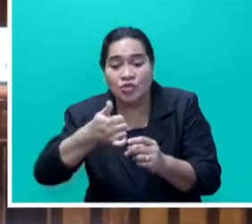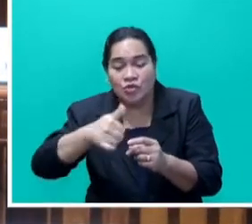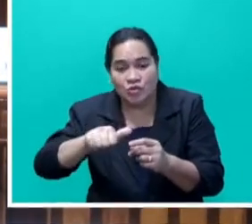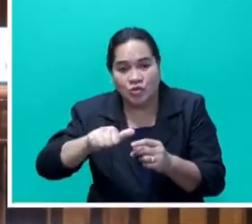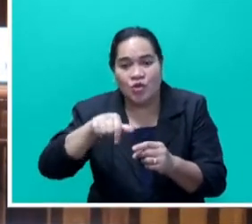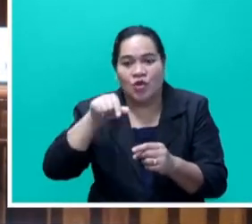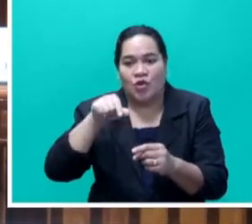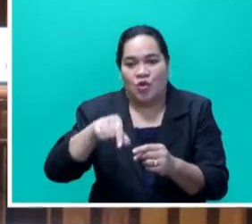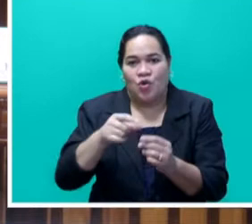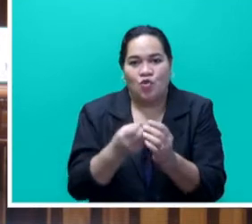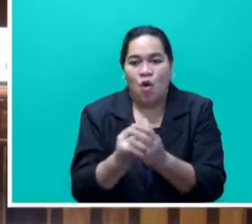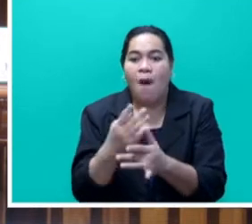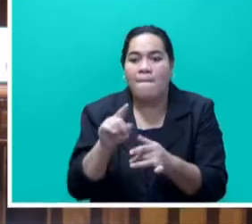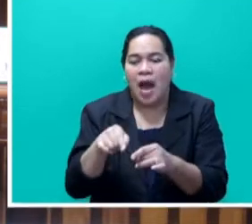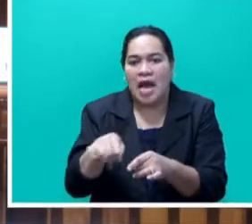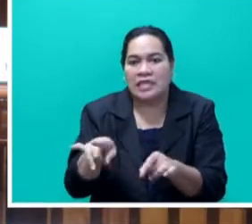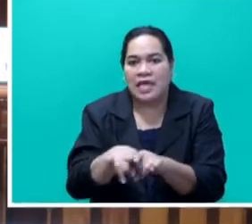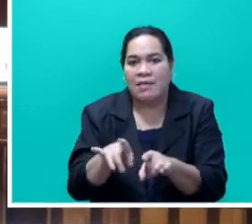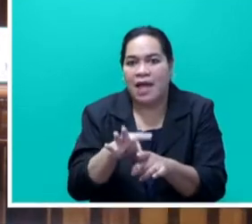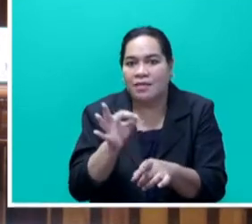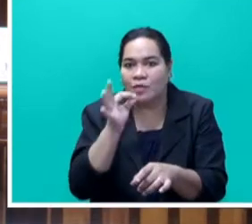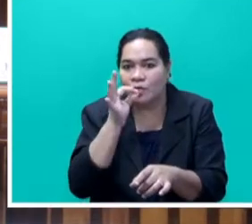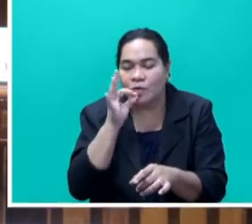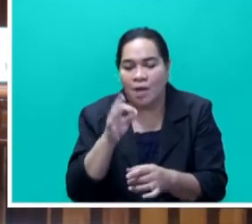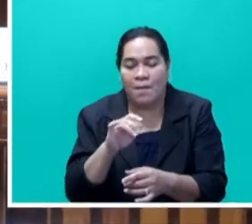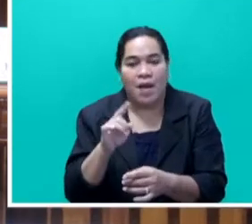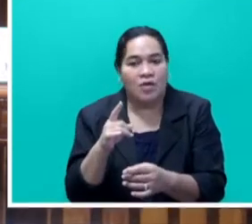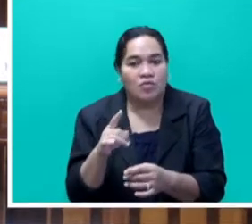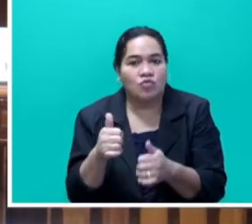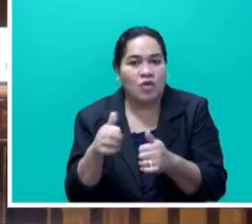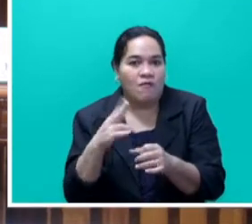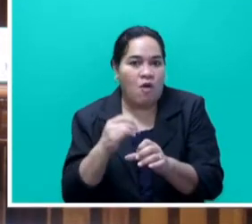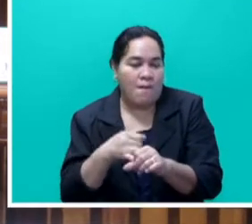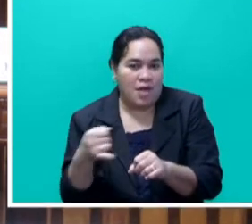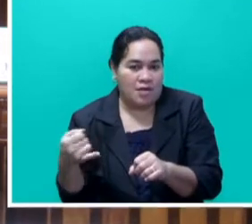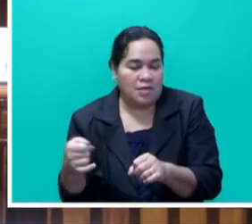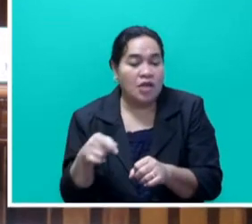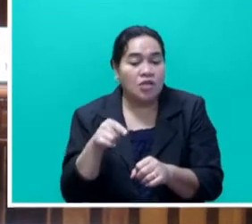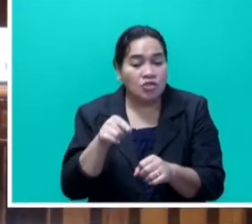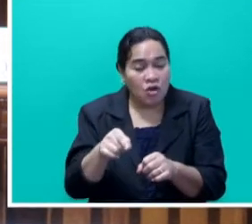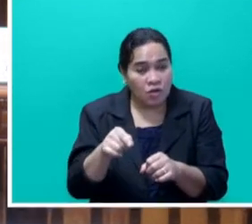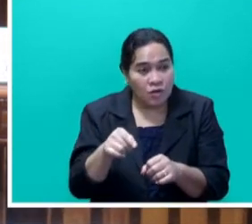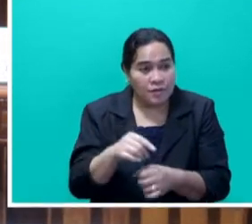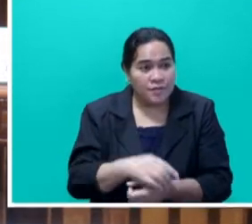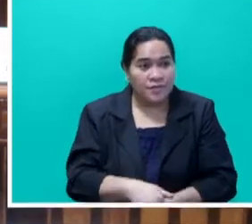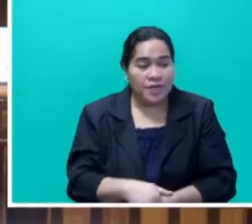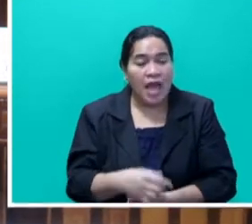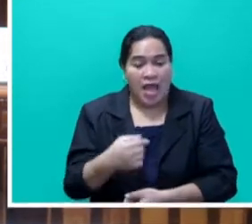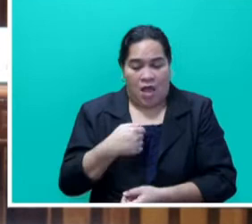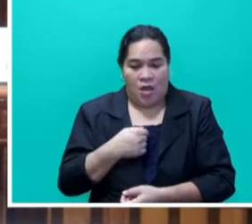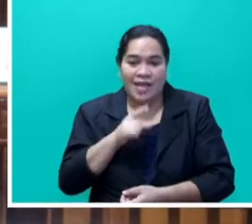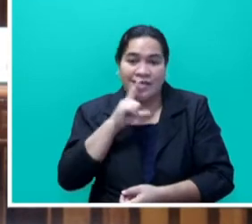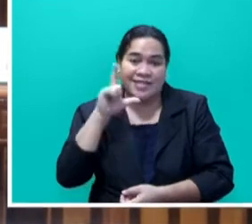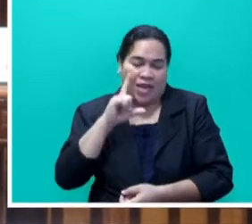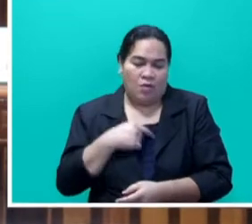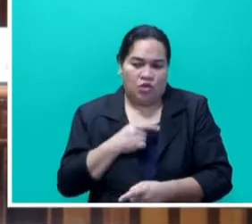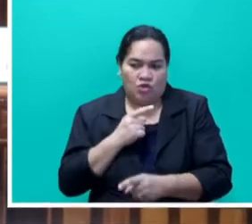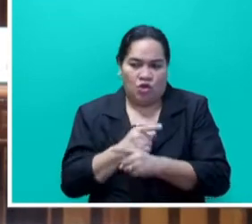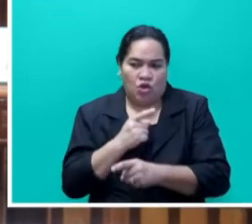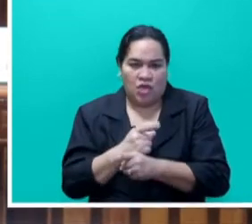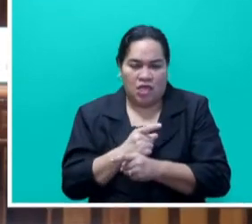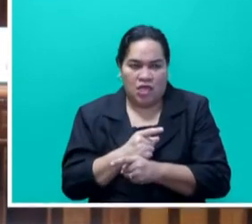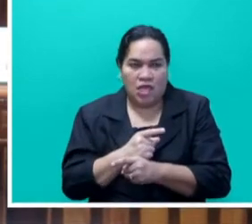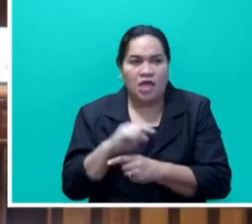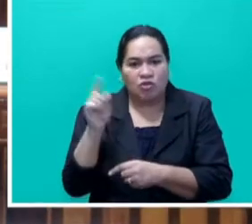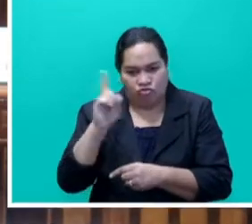Fiji. Mr. Speaker, sir, in order to actually assess that, and we've been talking to UN, in fact, I was just talking yesterday and today too